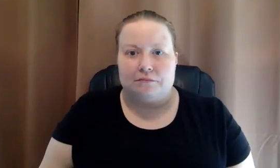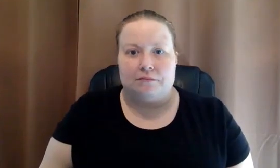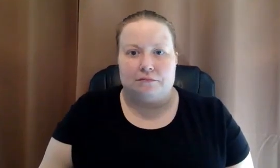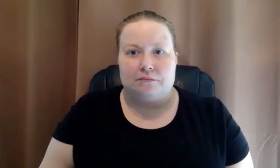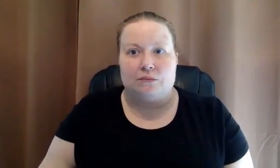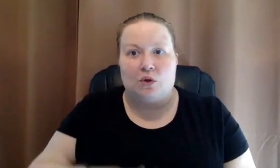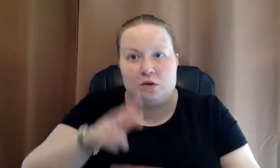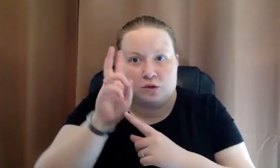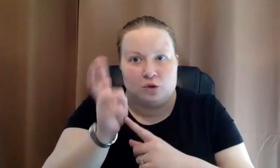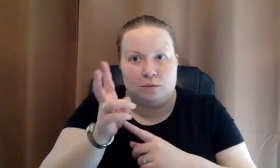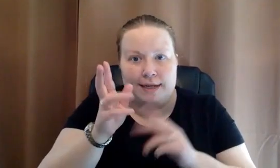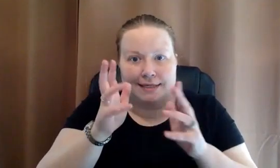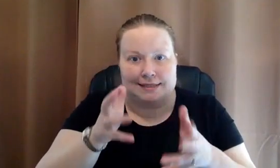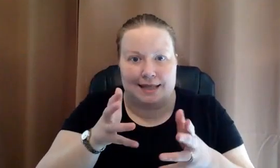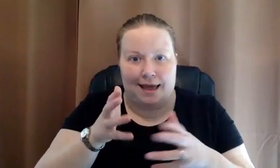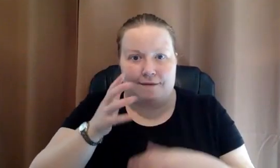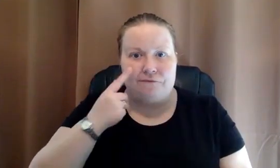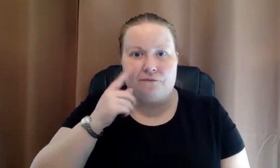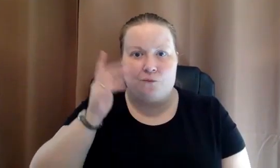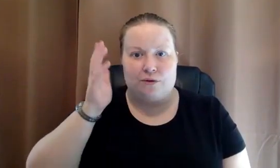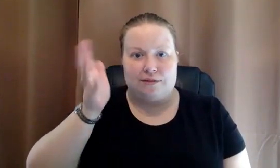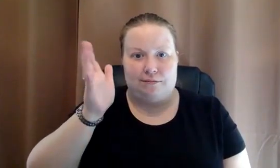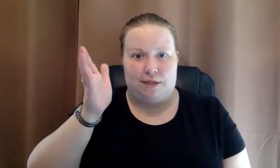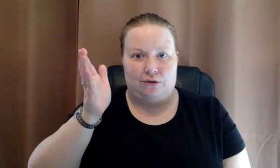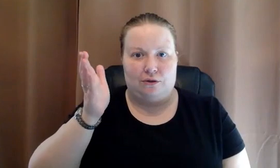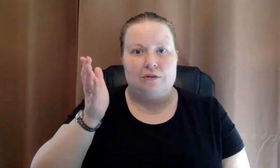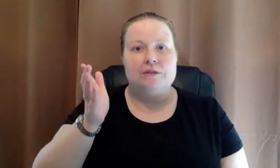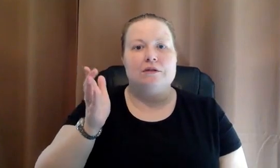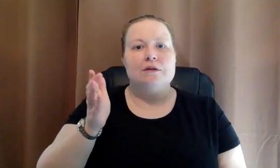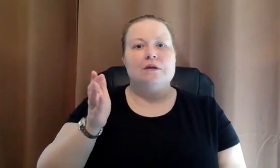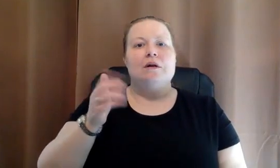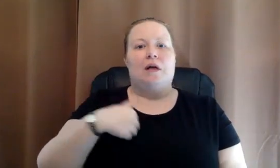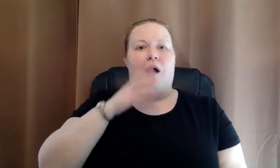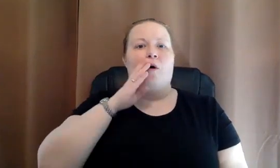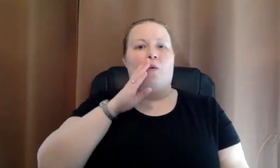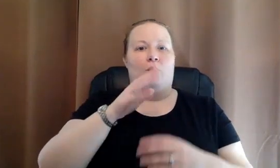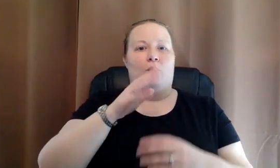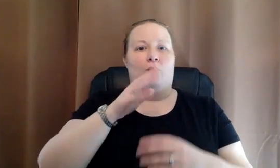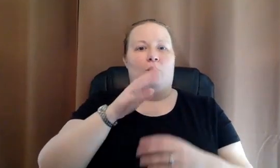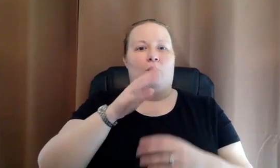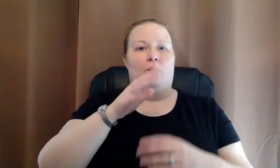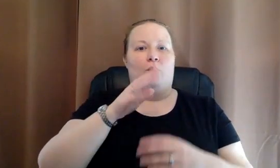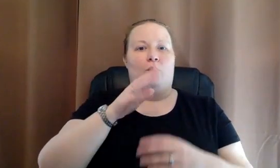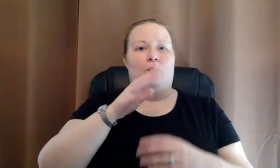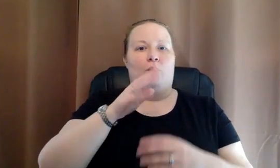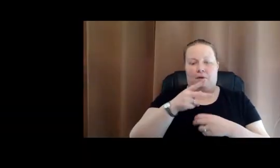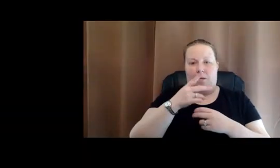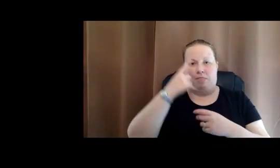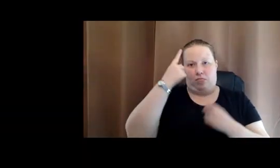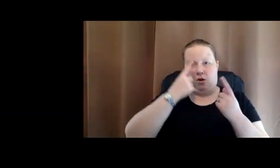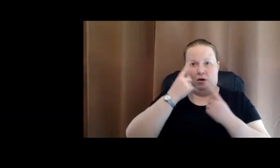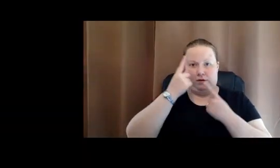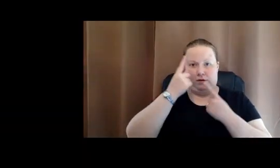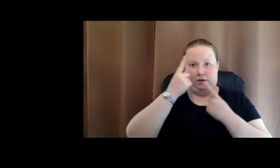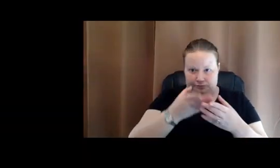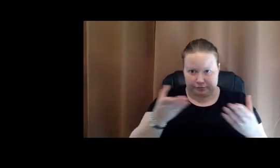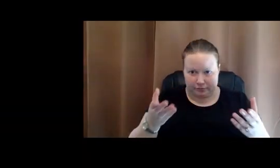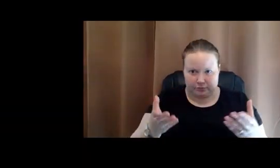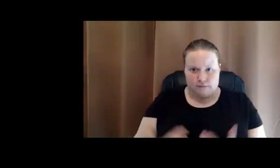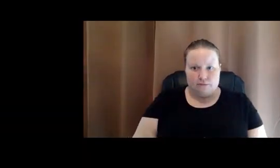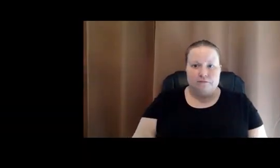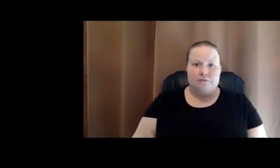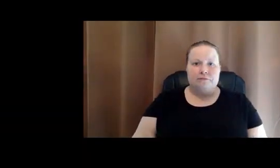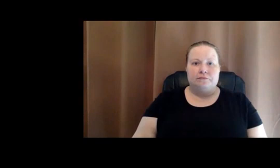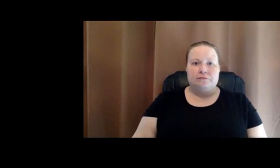2 minutes left in our speaking time here, I'm going to share some wrap-up thoughts with everyone. Let me see if I can